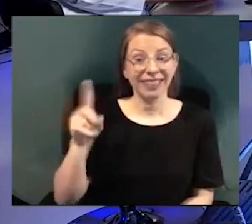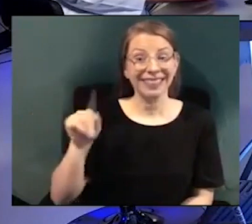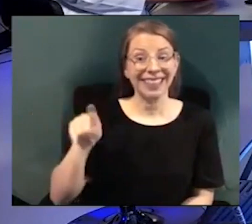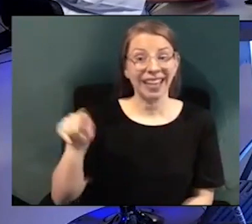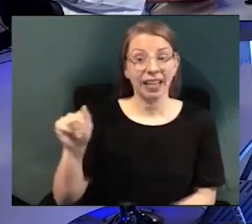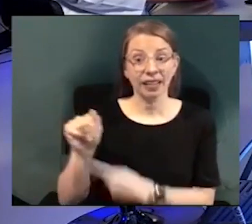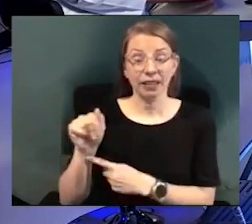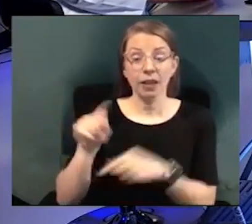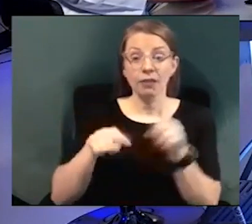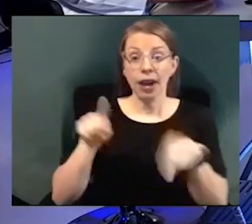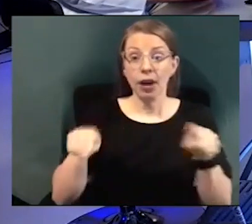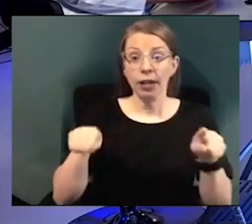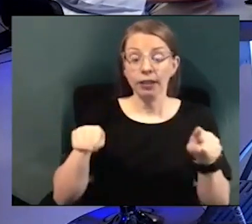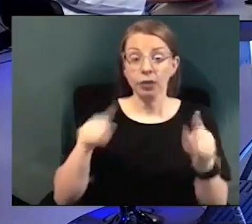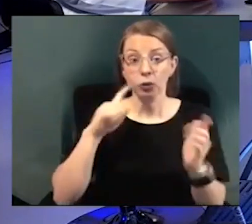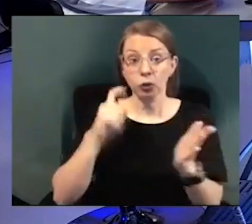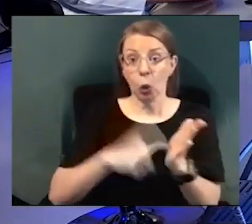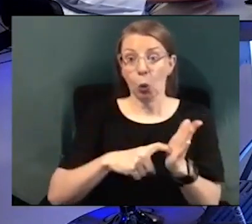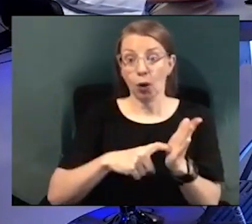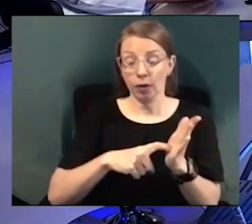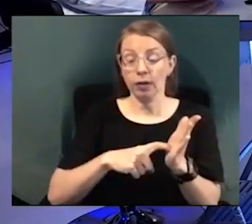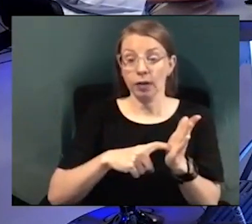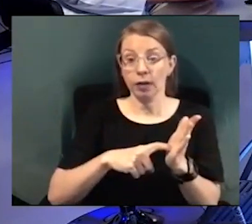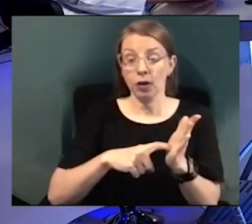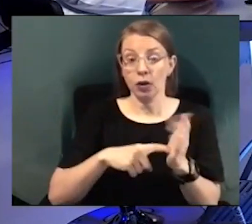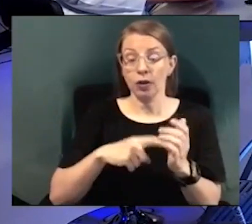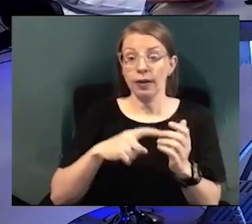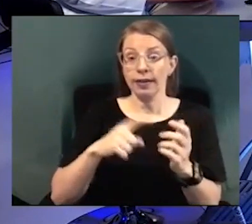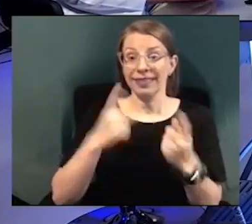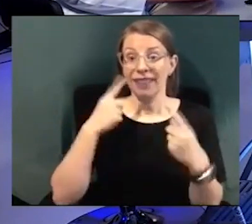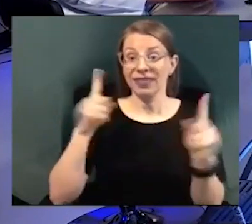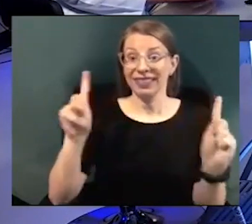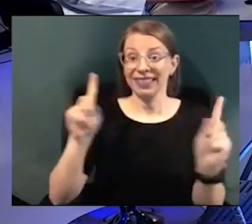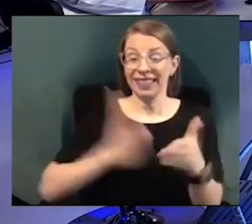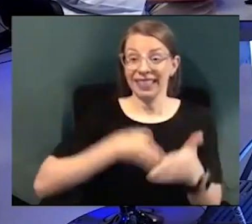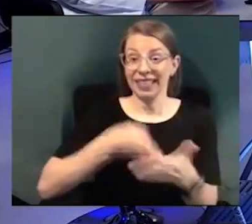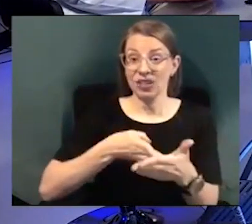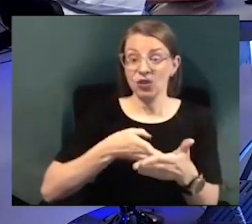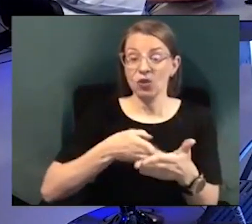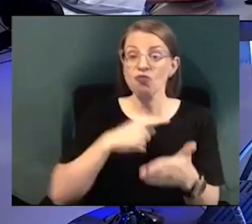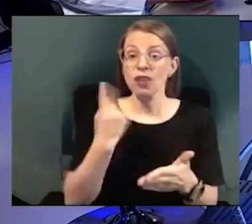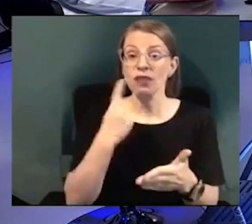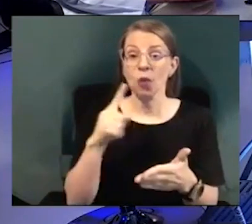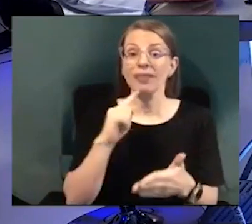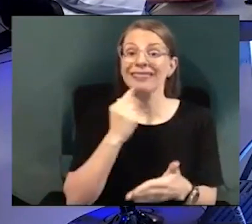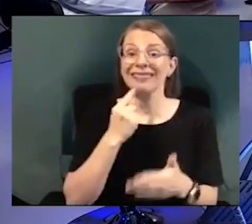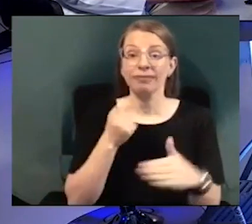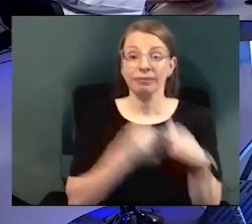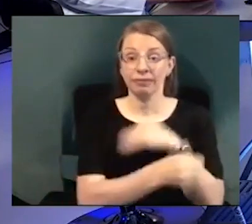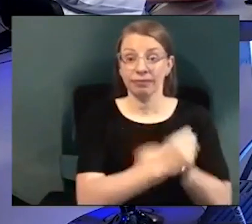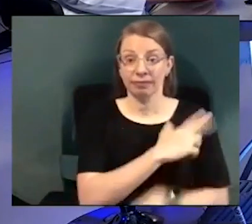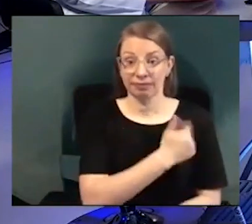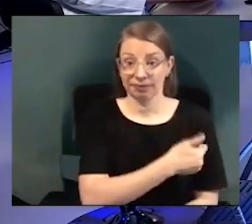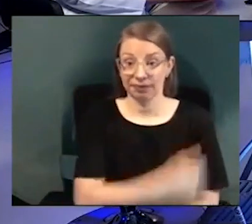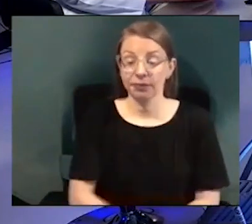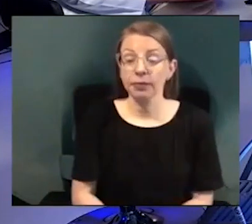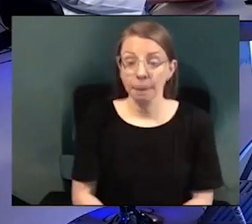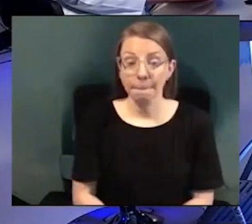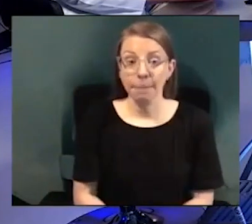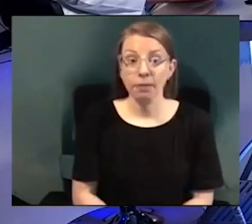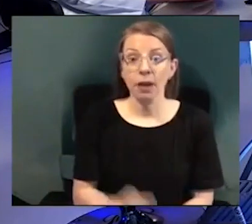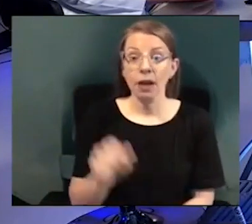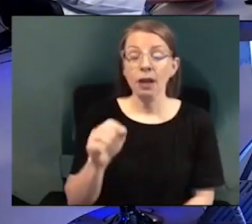good efficacy against the risks of serious hospitalization and death. And I think that included some stuff from around the world. I think it